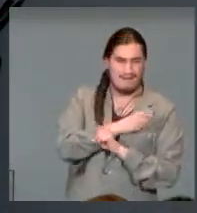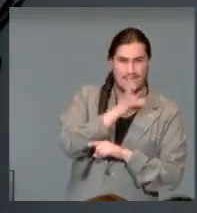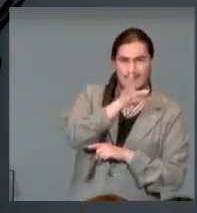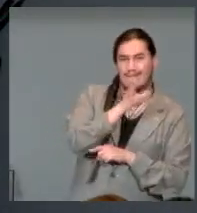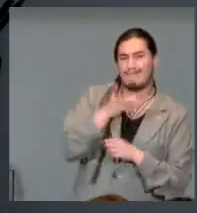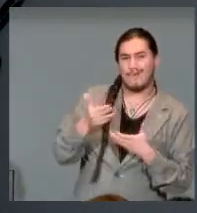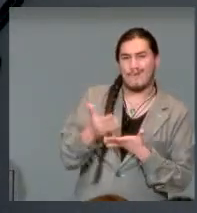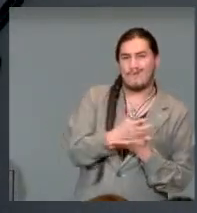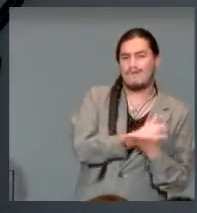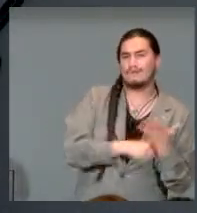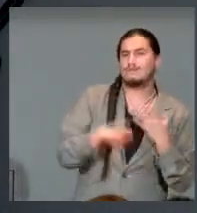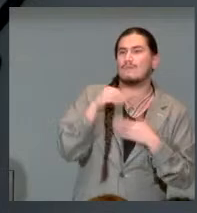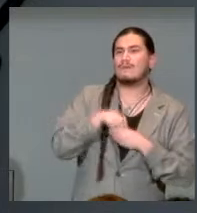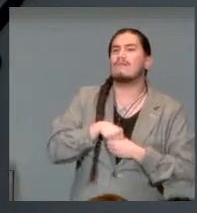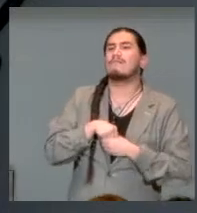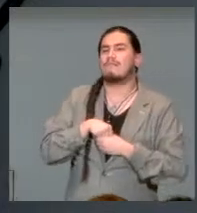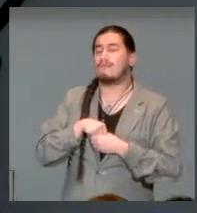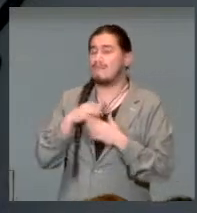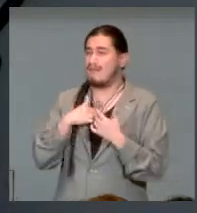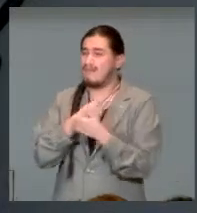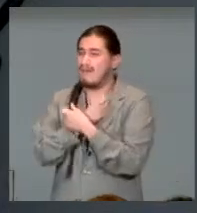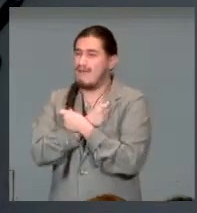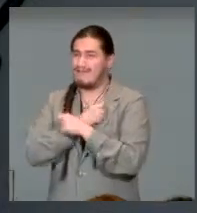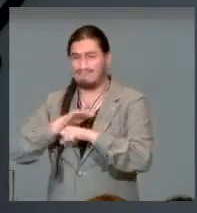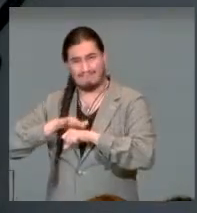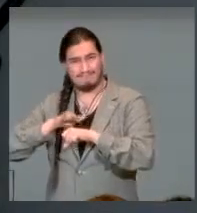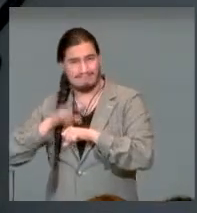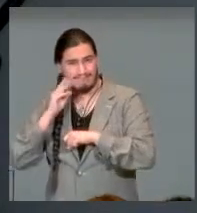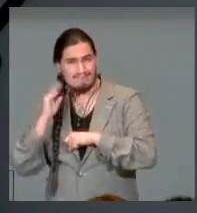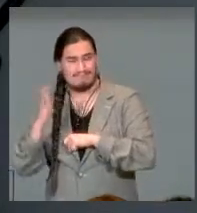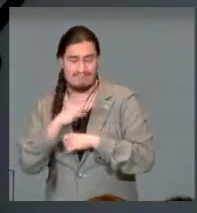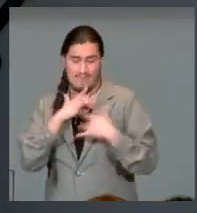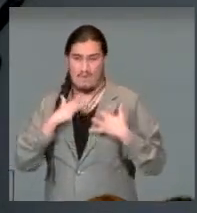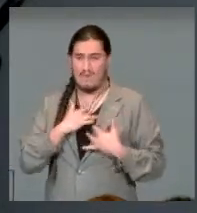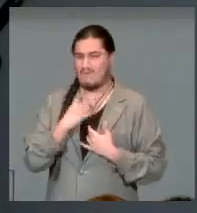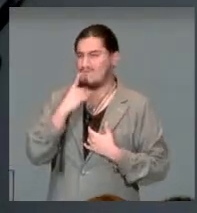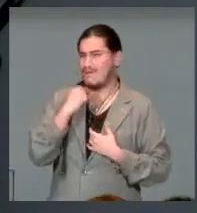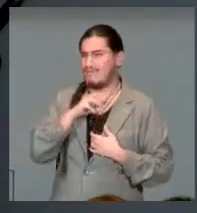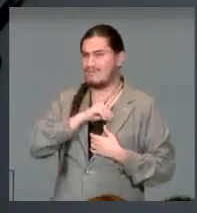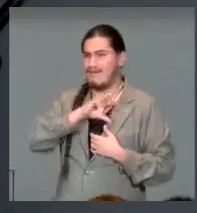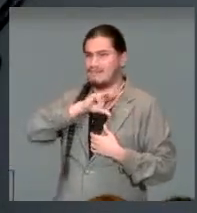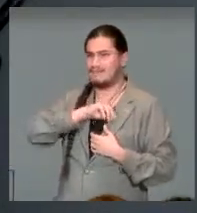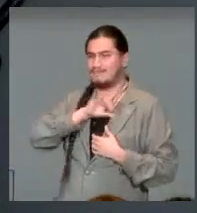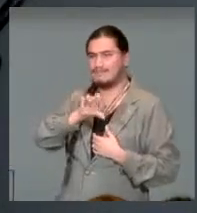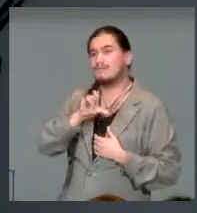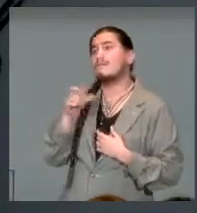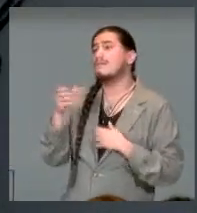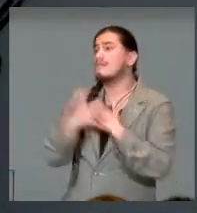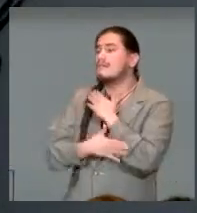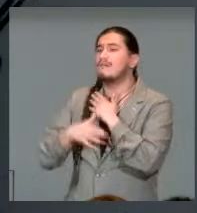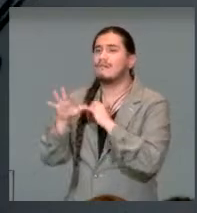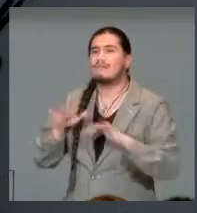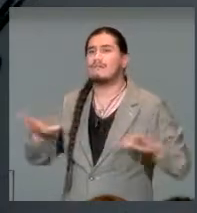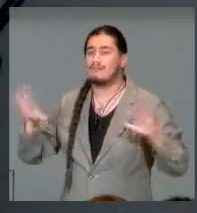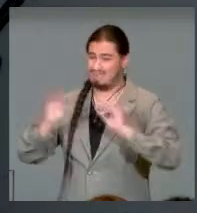this love is a caution sign. This corazon is a red light. This nation is clearly not used to the ways